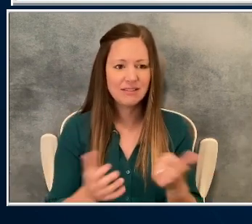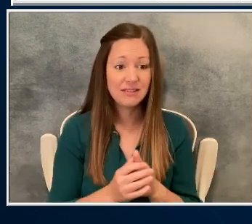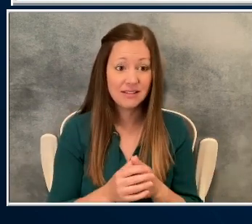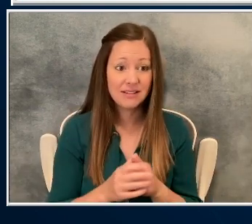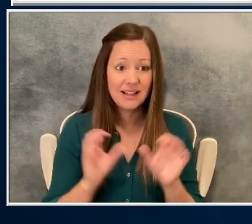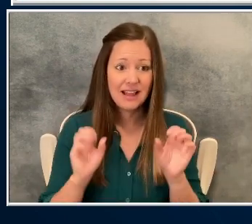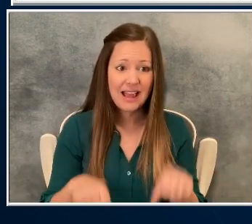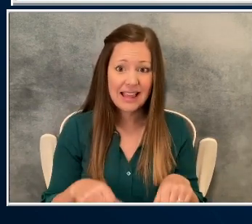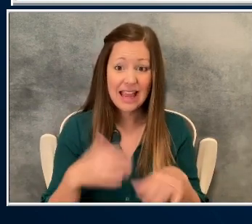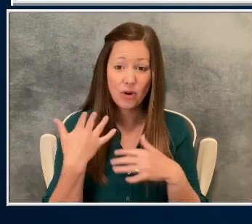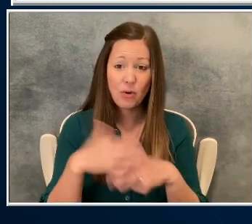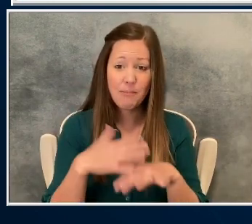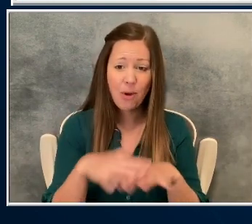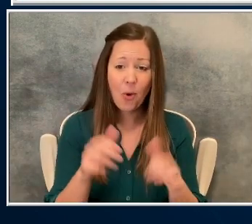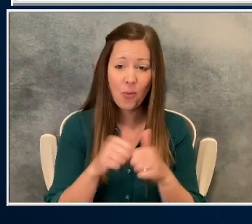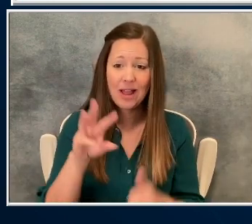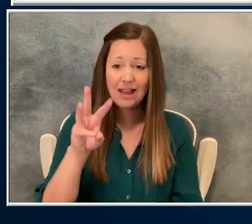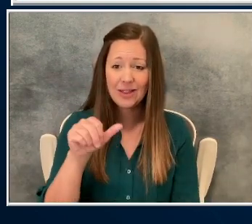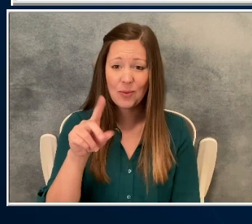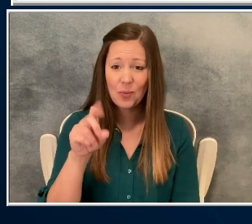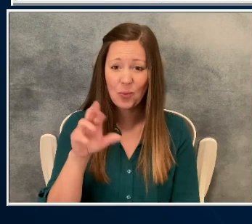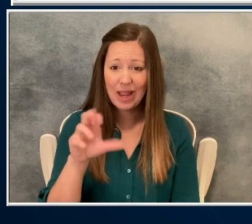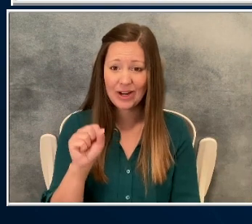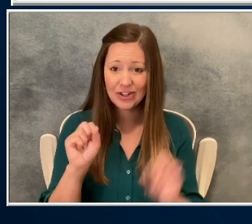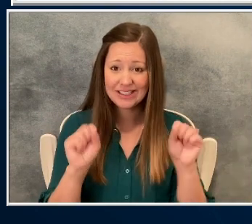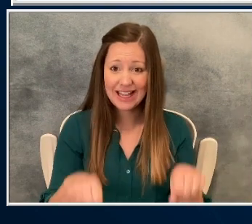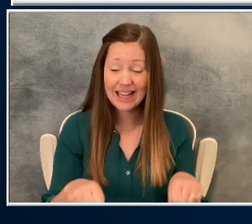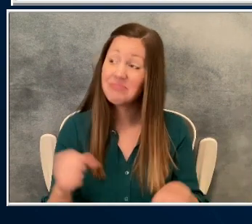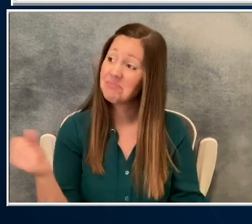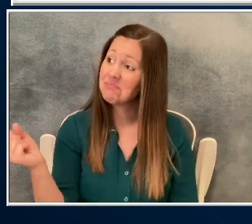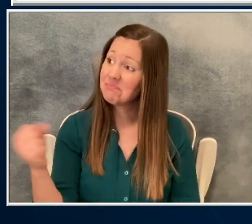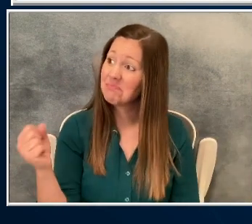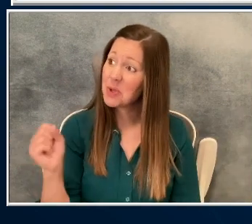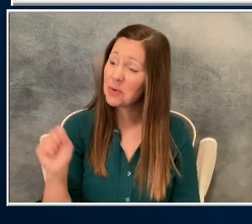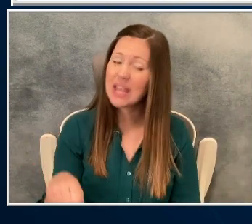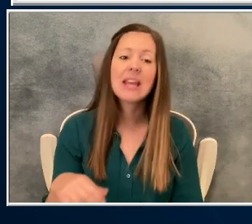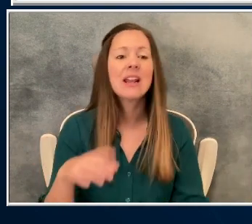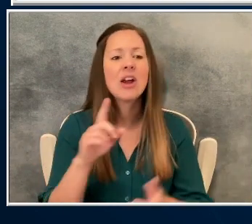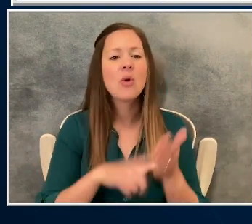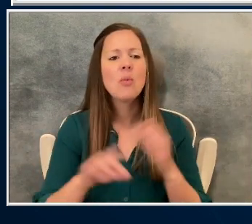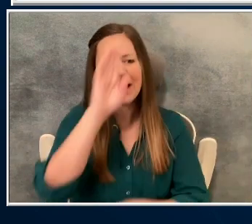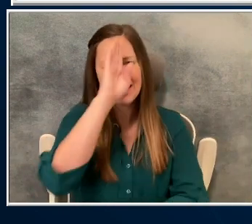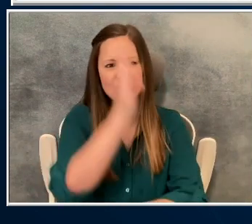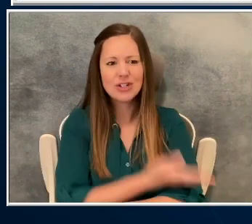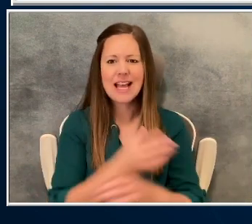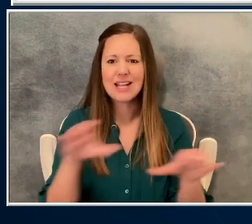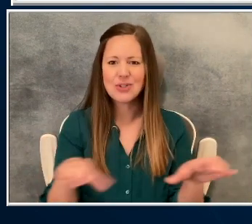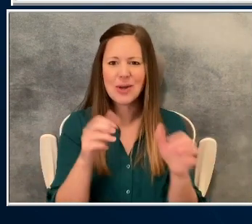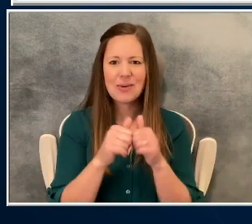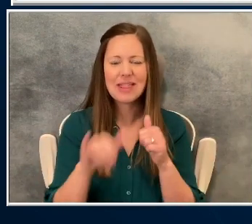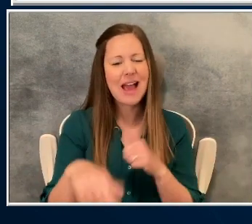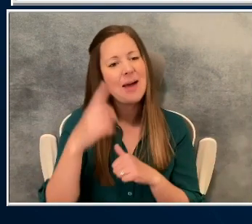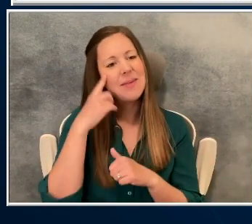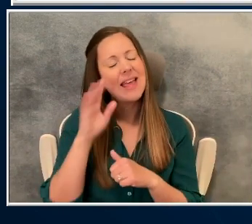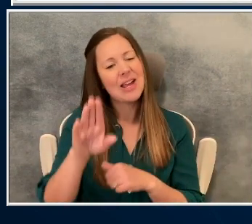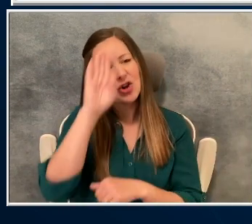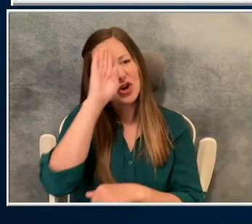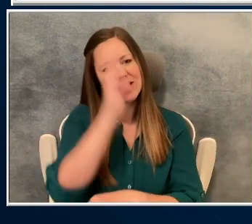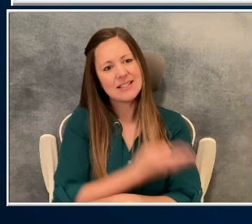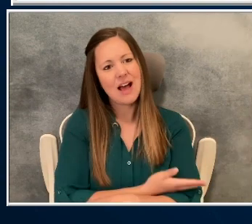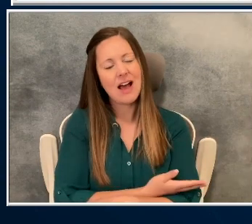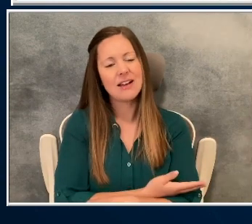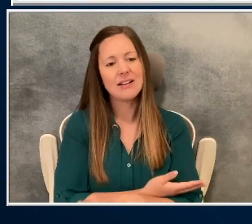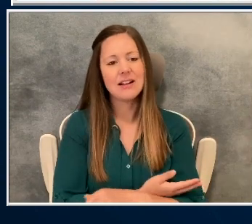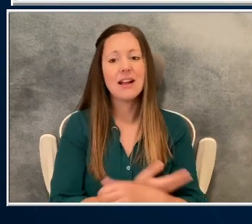as well? You absolutely can. And can I ask, what is your son doing with this? Because I'm thinking your son could be, son,